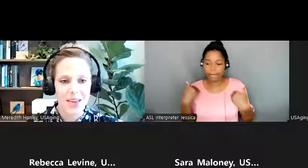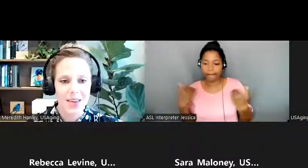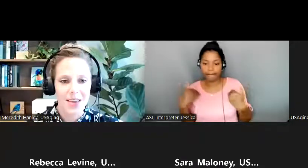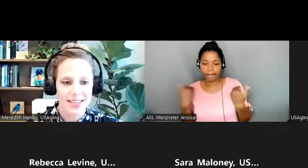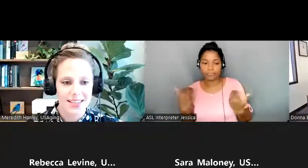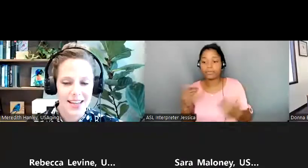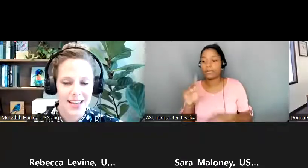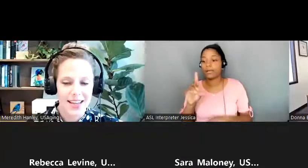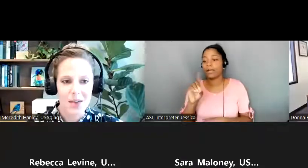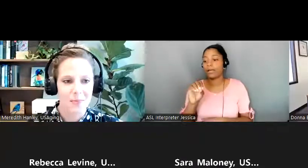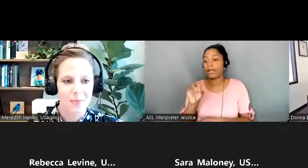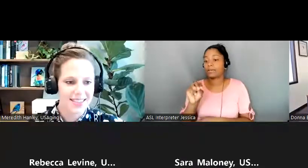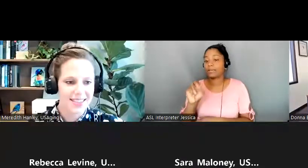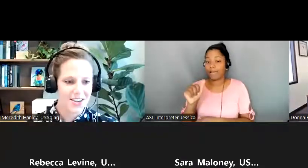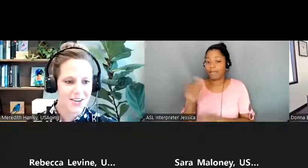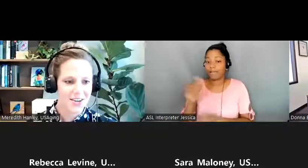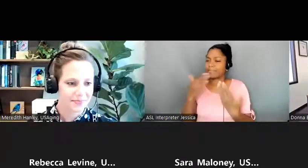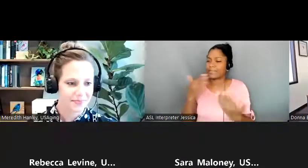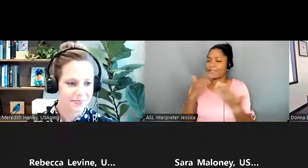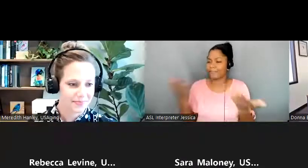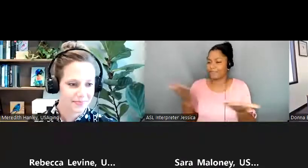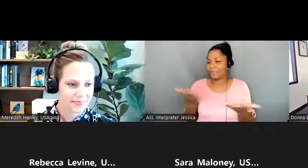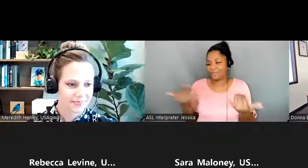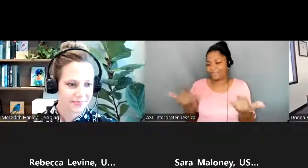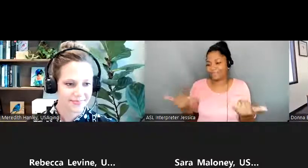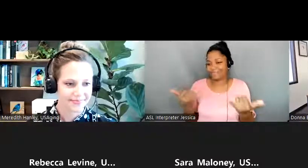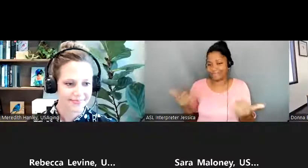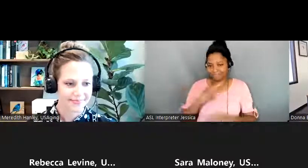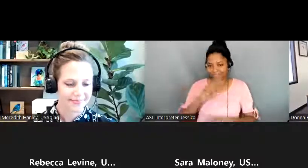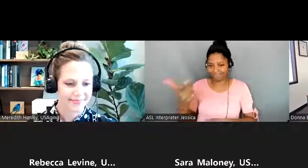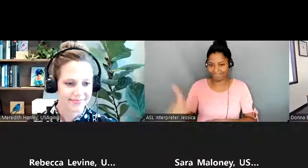you for being with us today, and I will pass it to you.